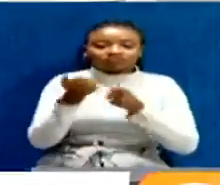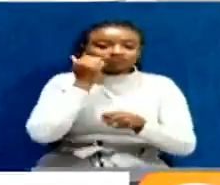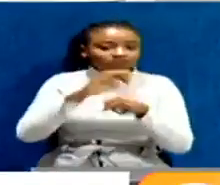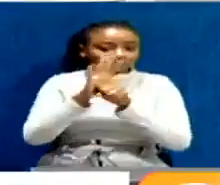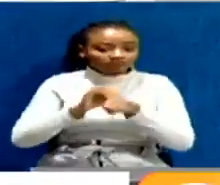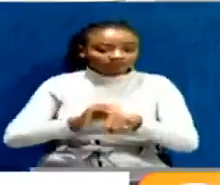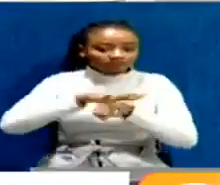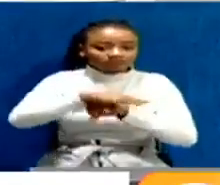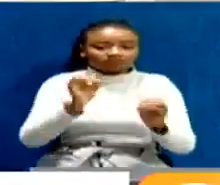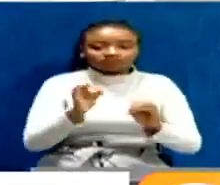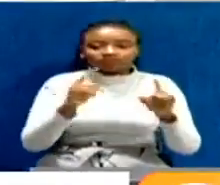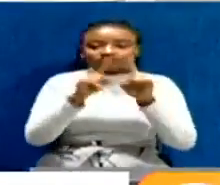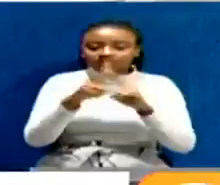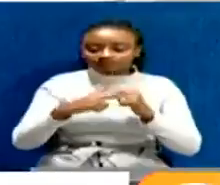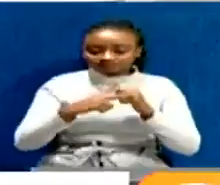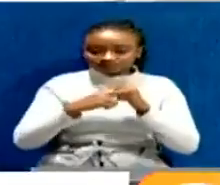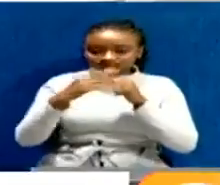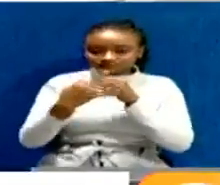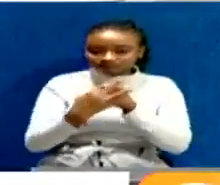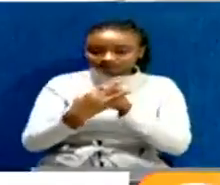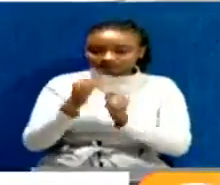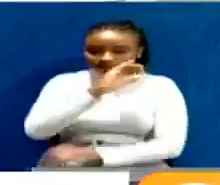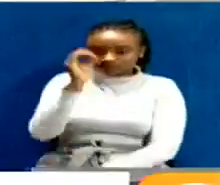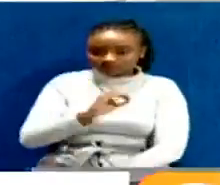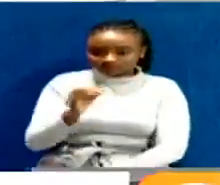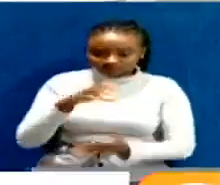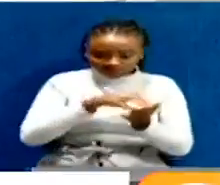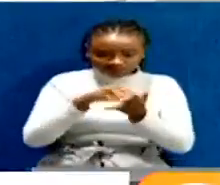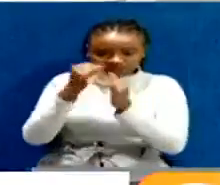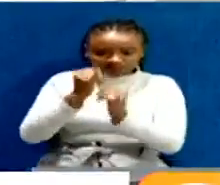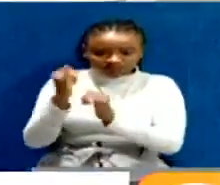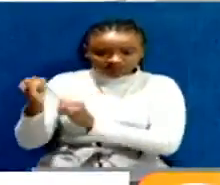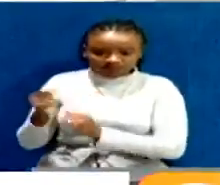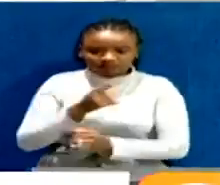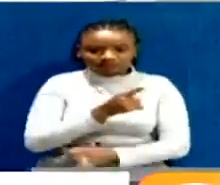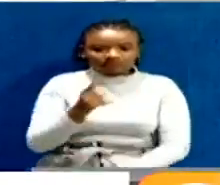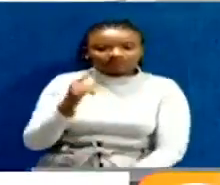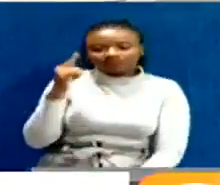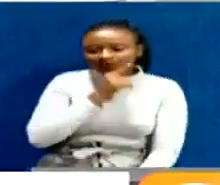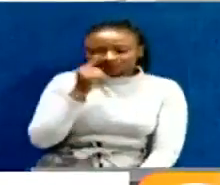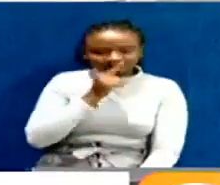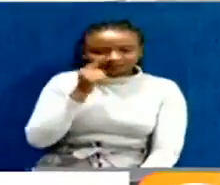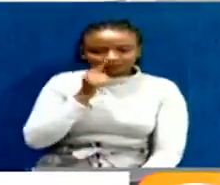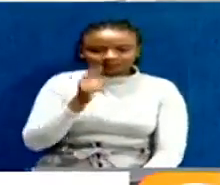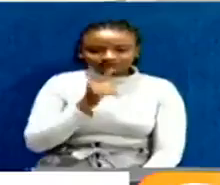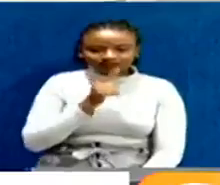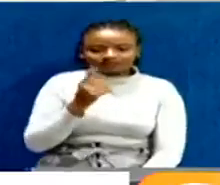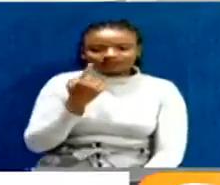reports, 78% of new cases reported in the county are presenting severe symptoms of the